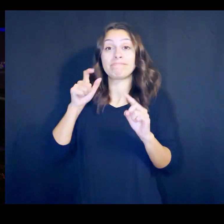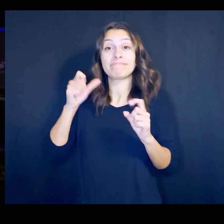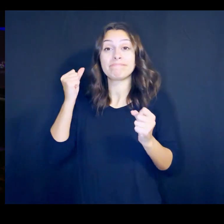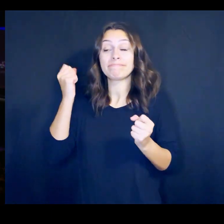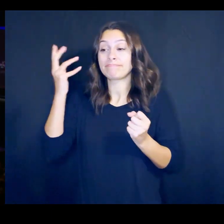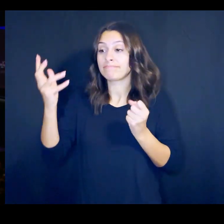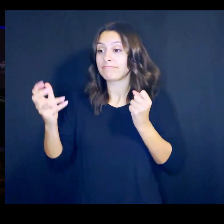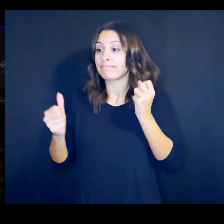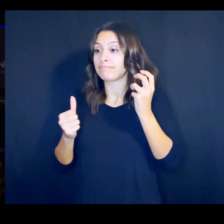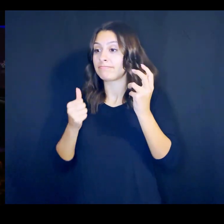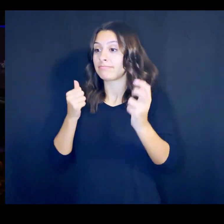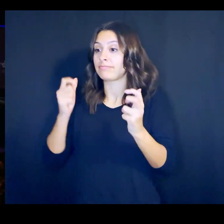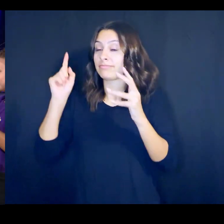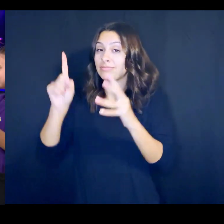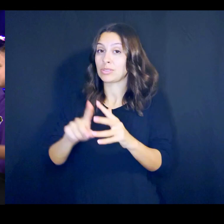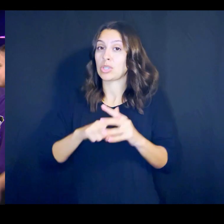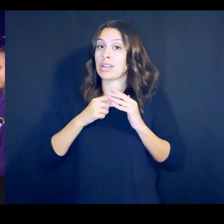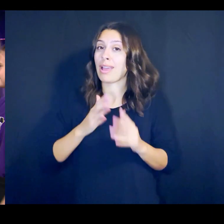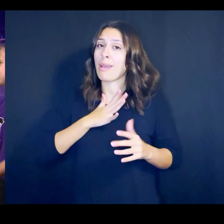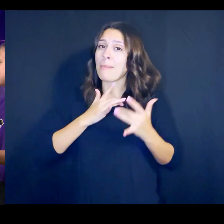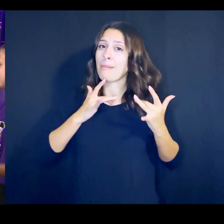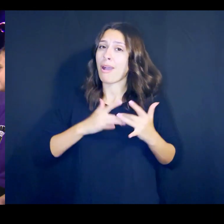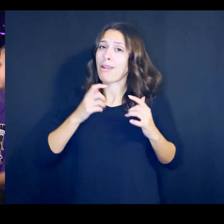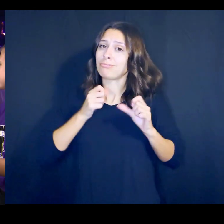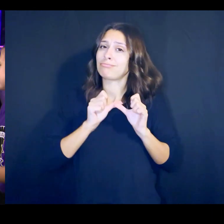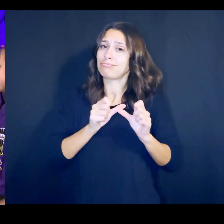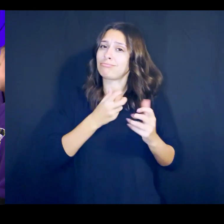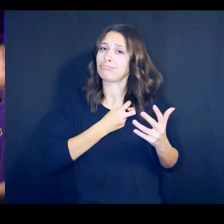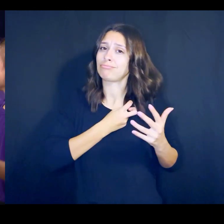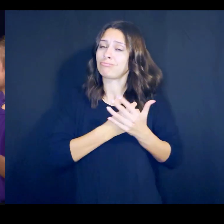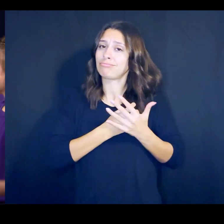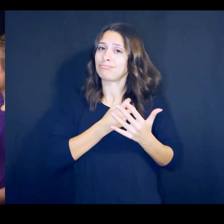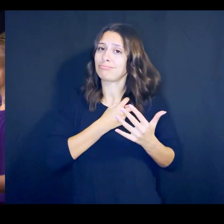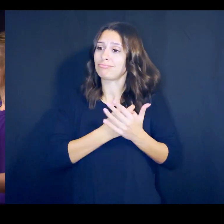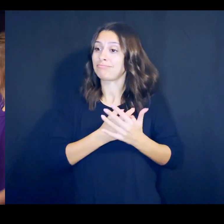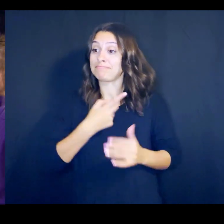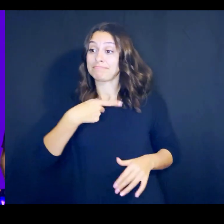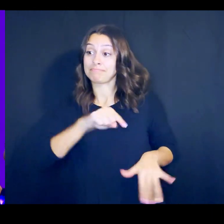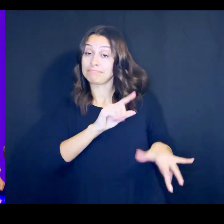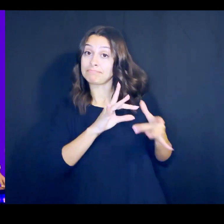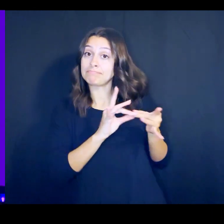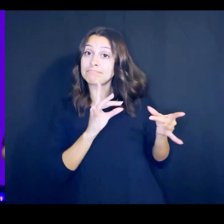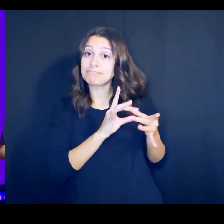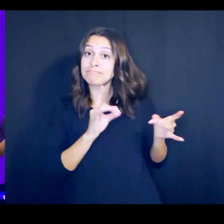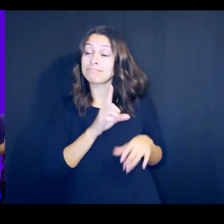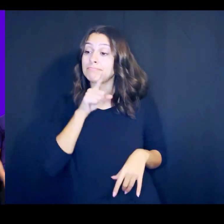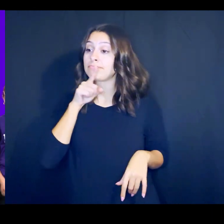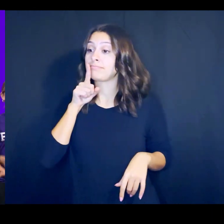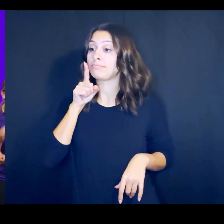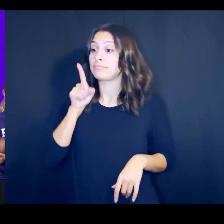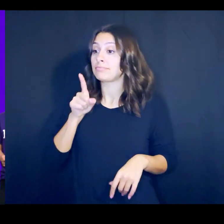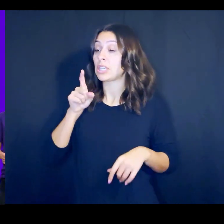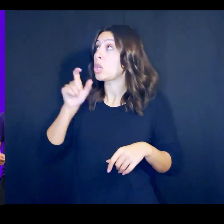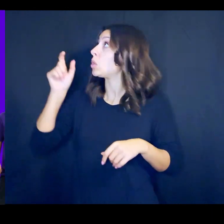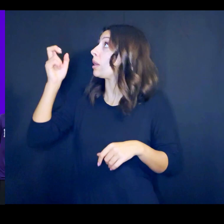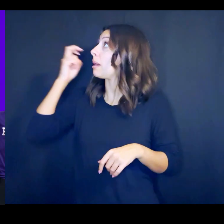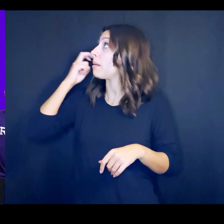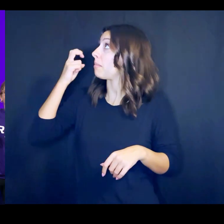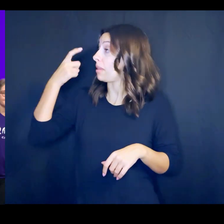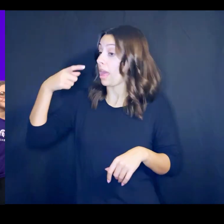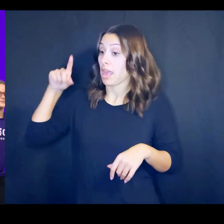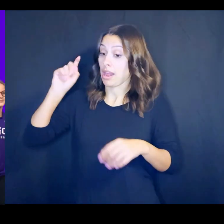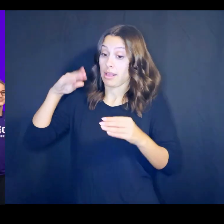begin to sing. The source of the rhythm my heart keeps beating. They say you can give the blind